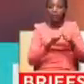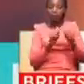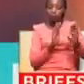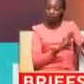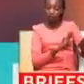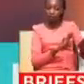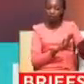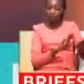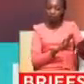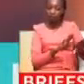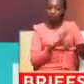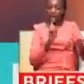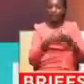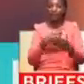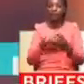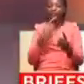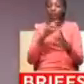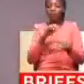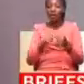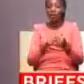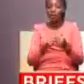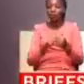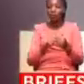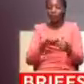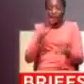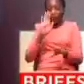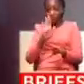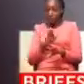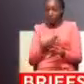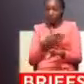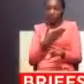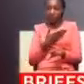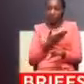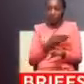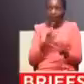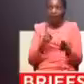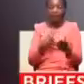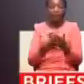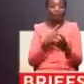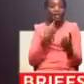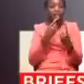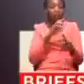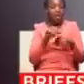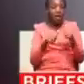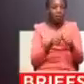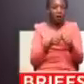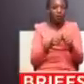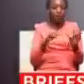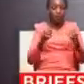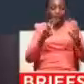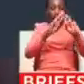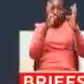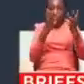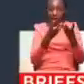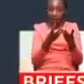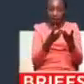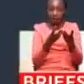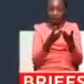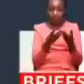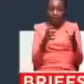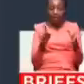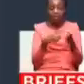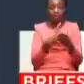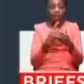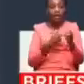it. And I talk about secular music. In Erica Part 2, I talk about the New World Order. I